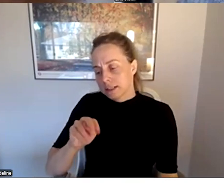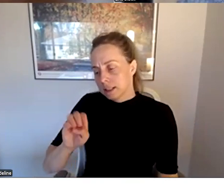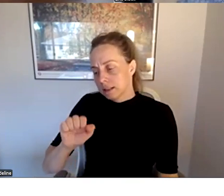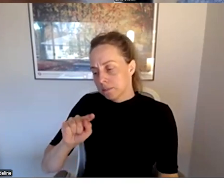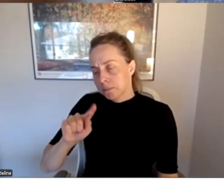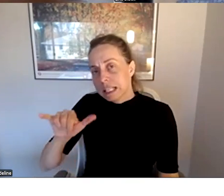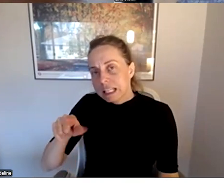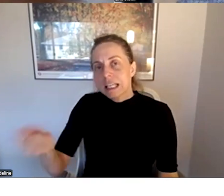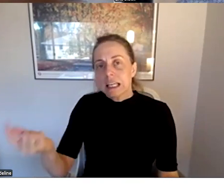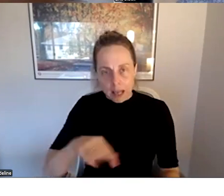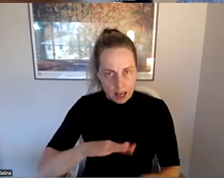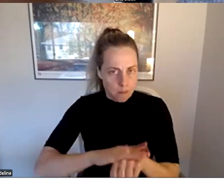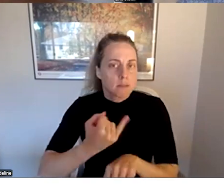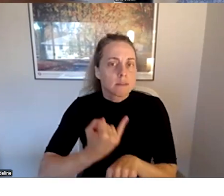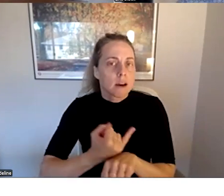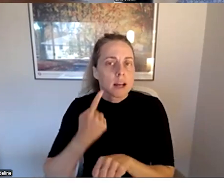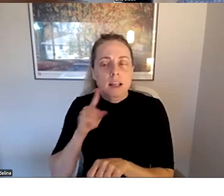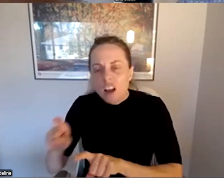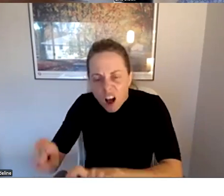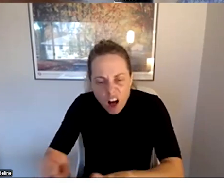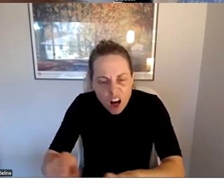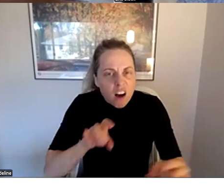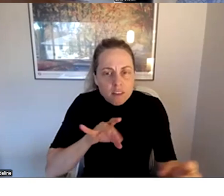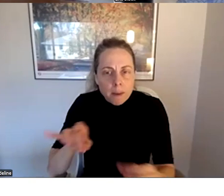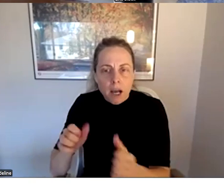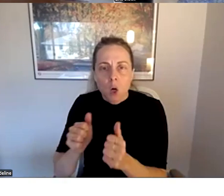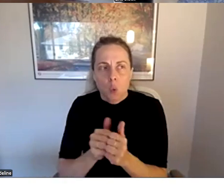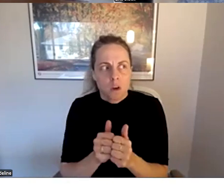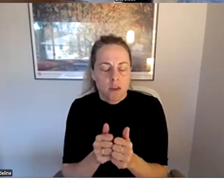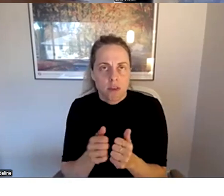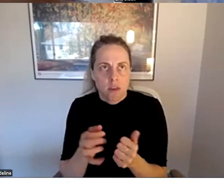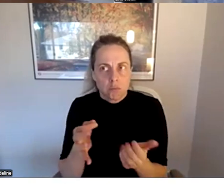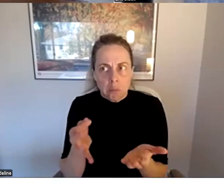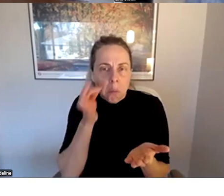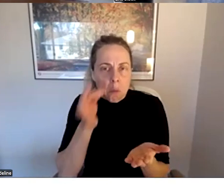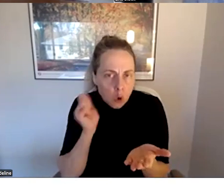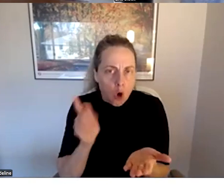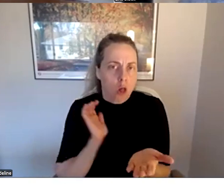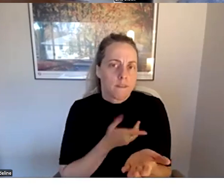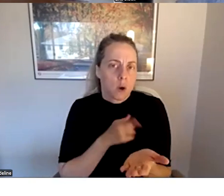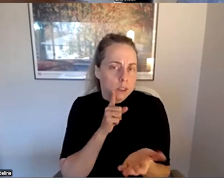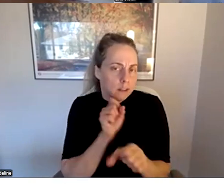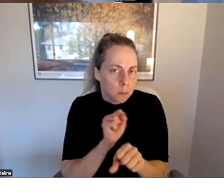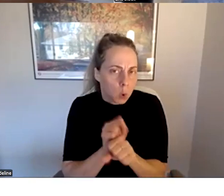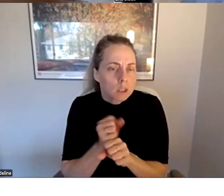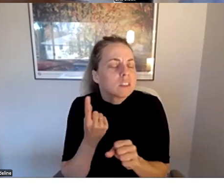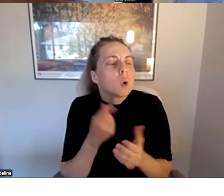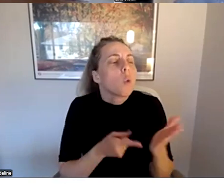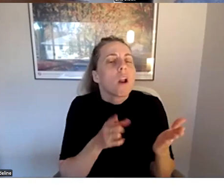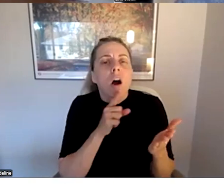on site and conducted feedback sessions with almost all of our deaf employees to understand what are the barriers